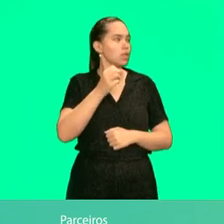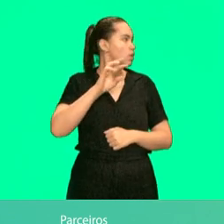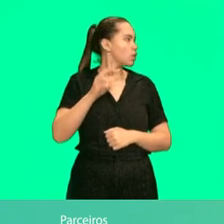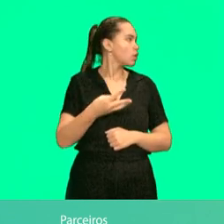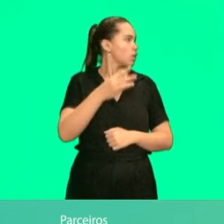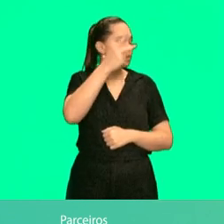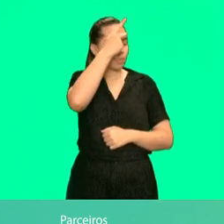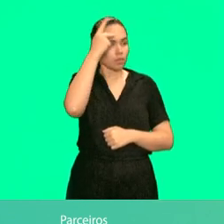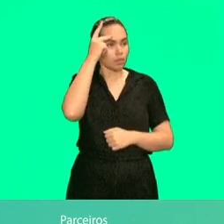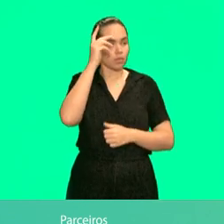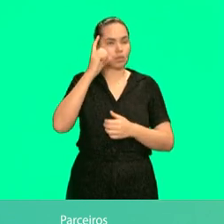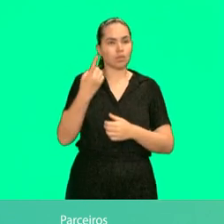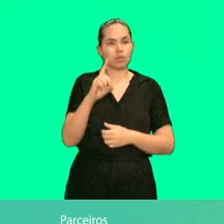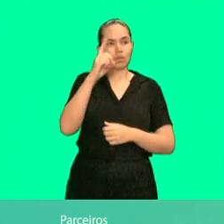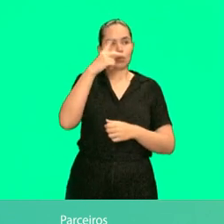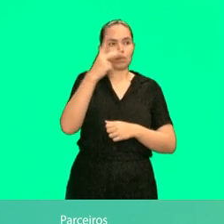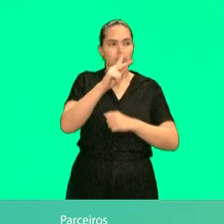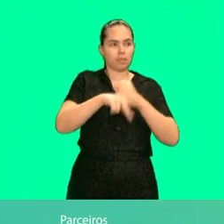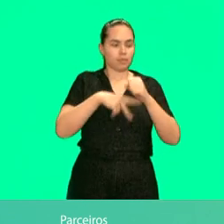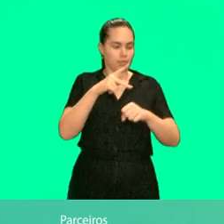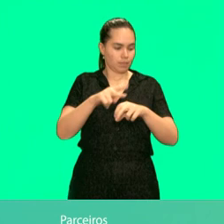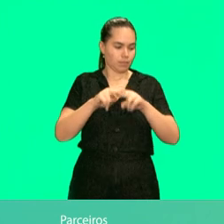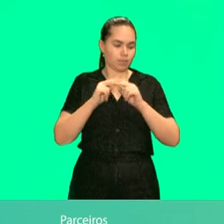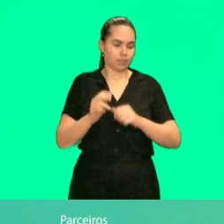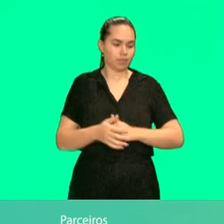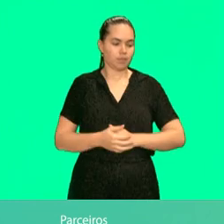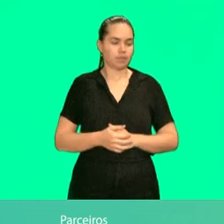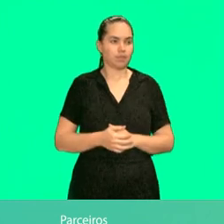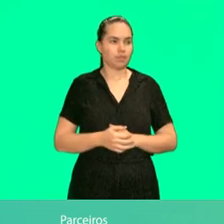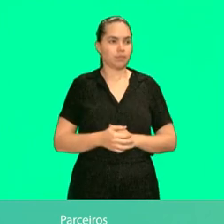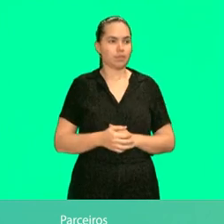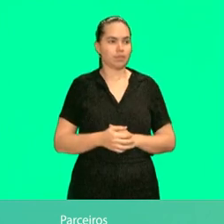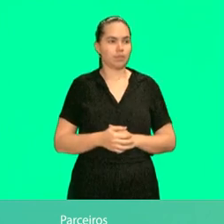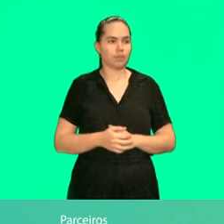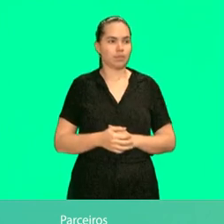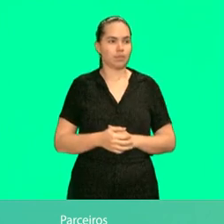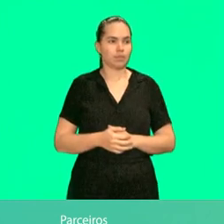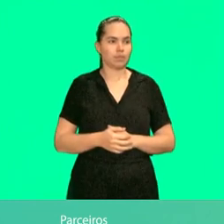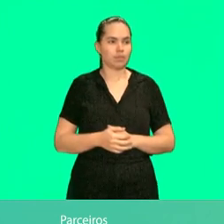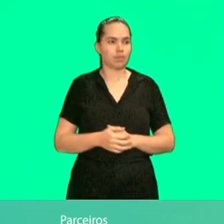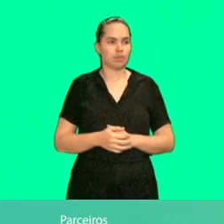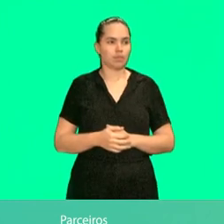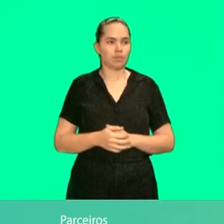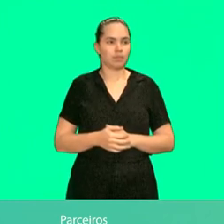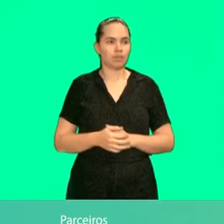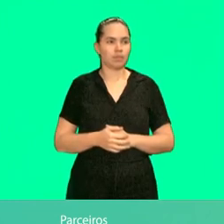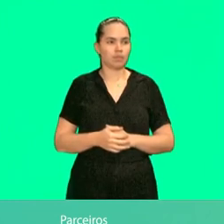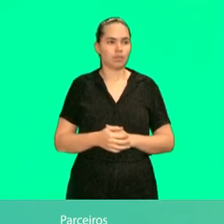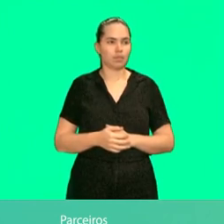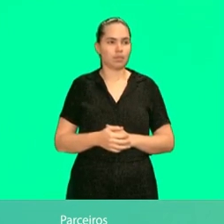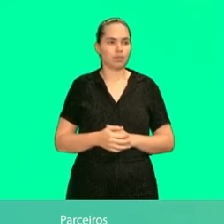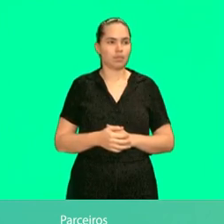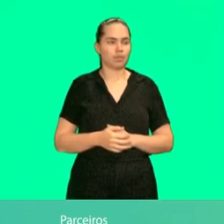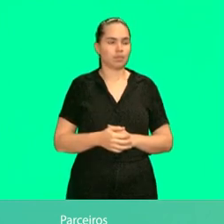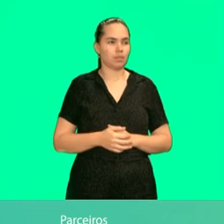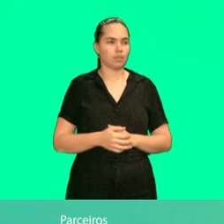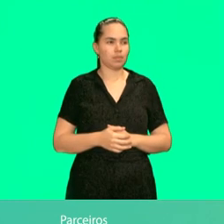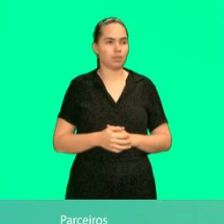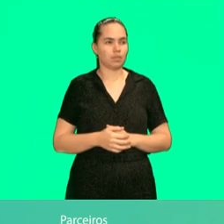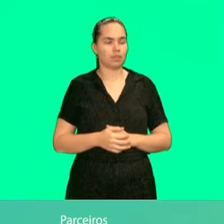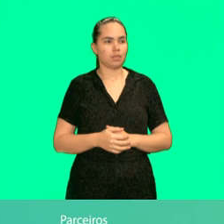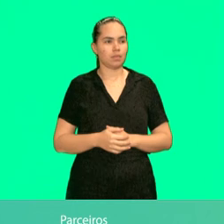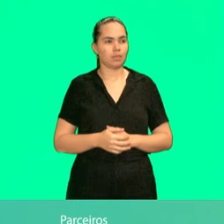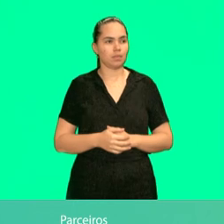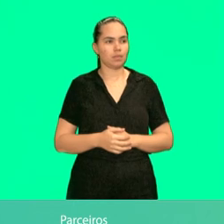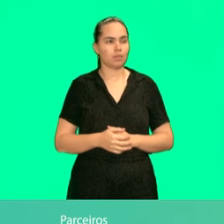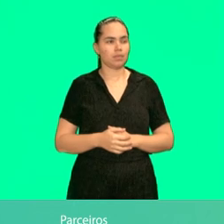years. Yeah, we know that agriculture is a great source of greenhouse effect